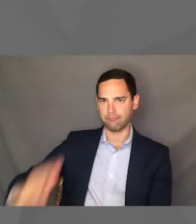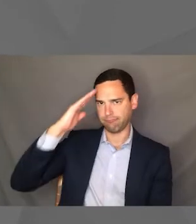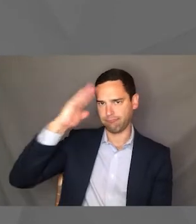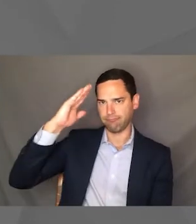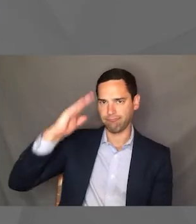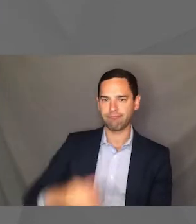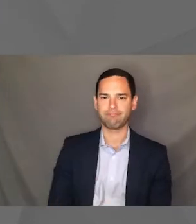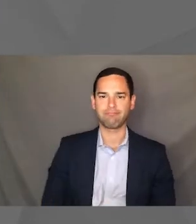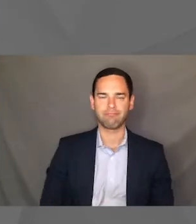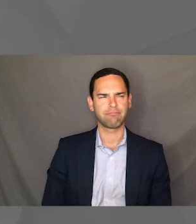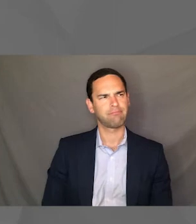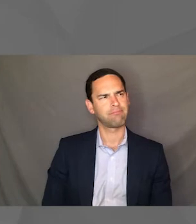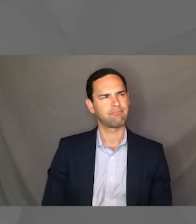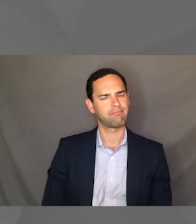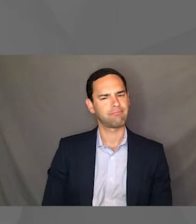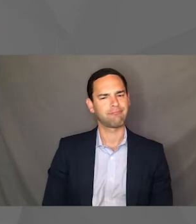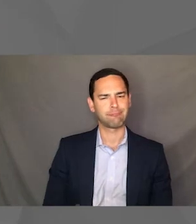Attention!